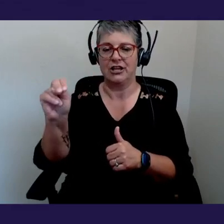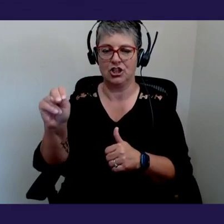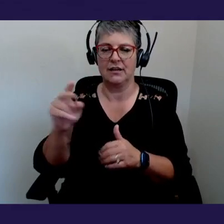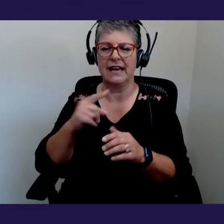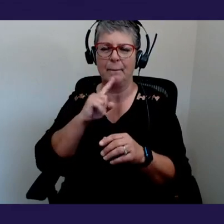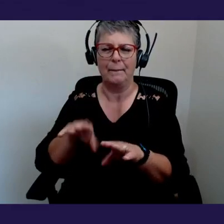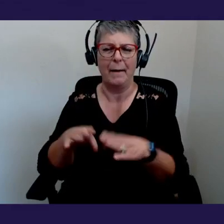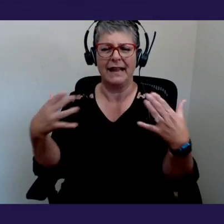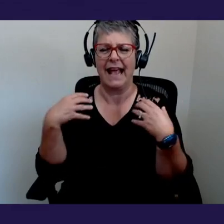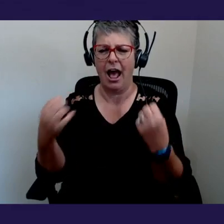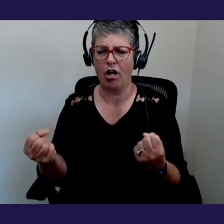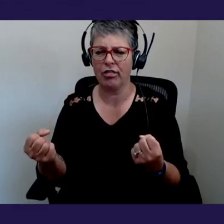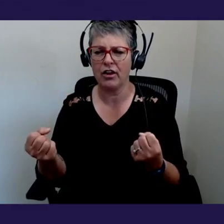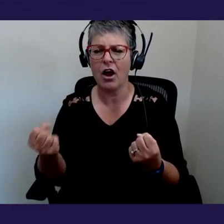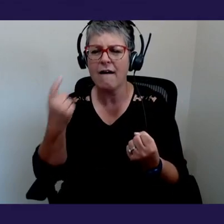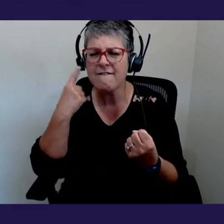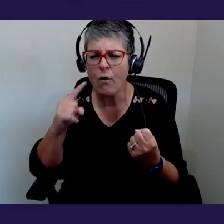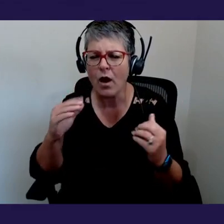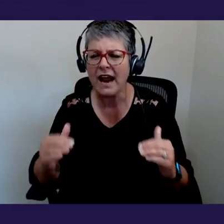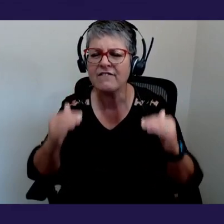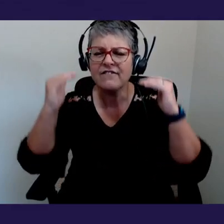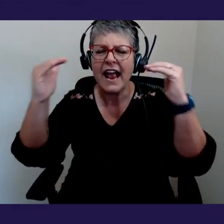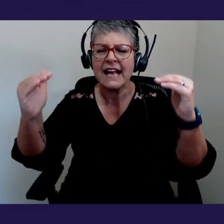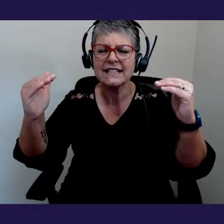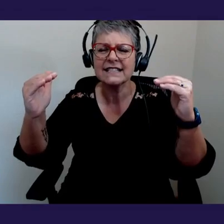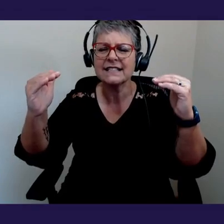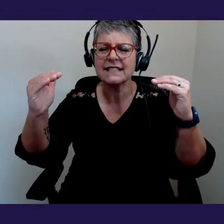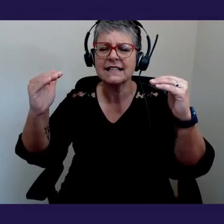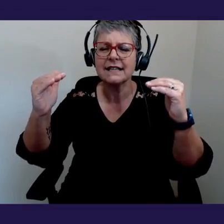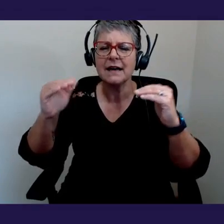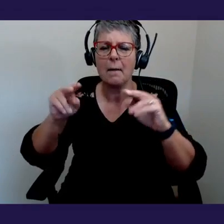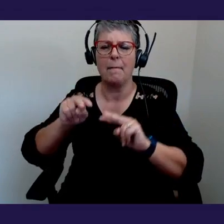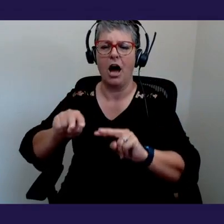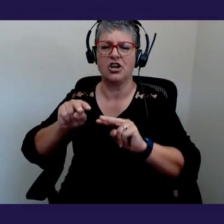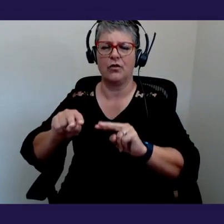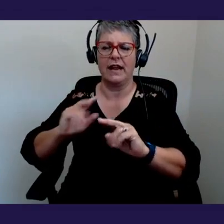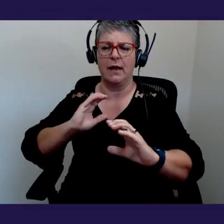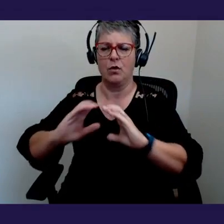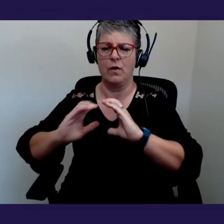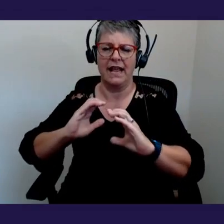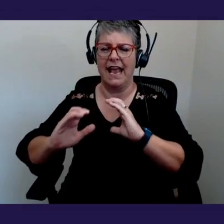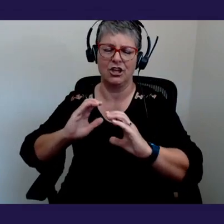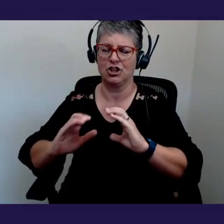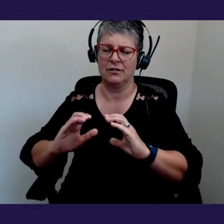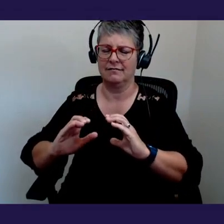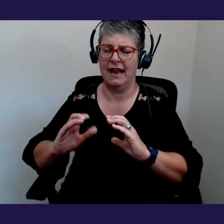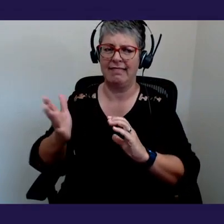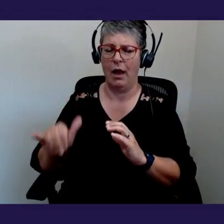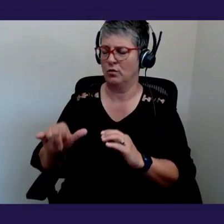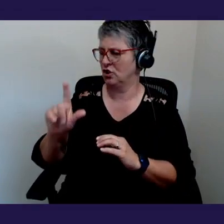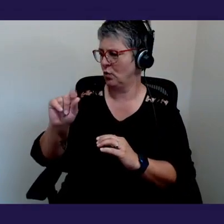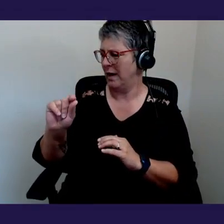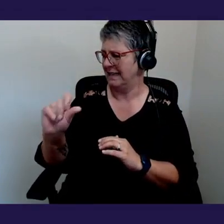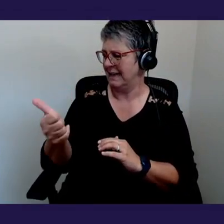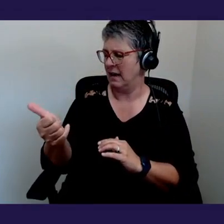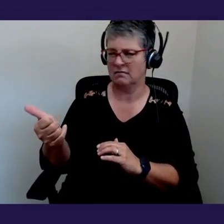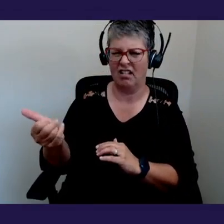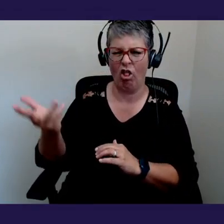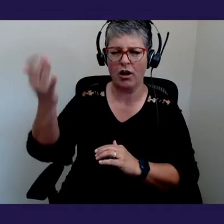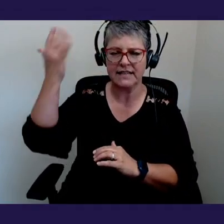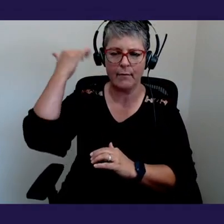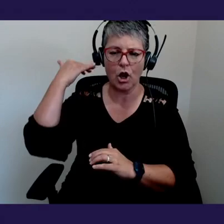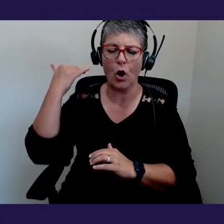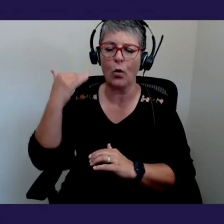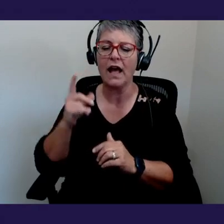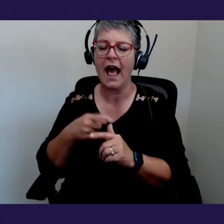health communications. So that was in 2010, which feels like forever ago. But then I went on to postdoc